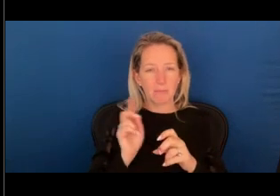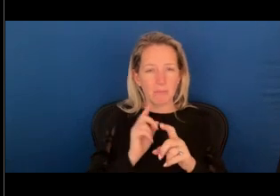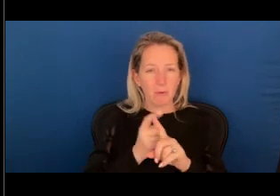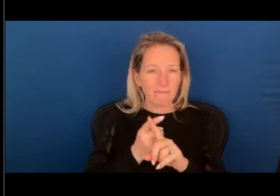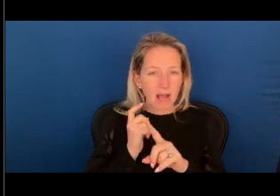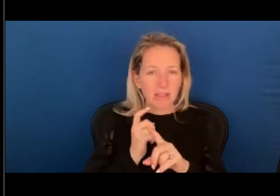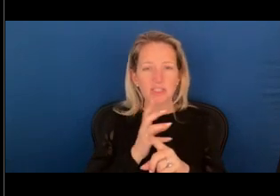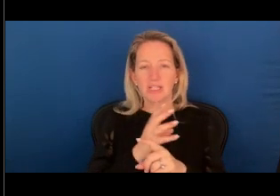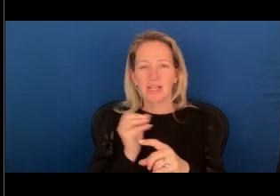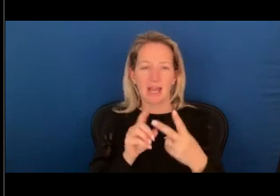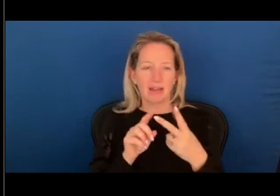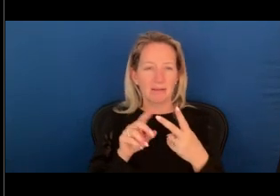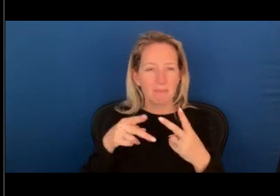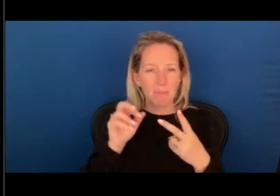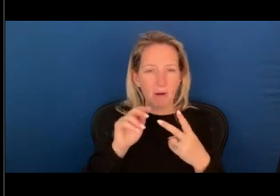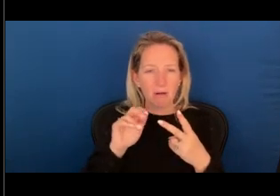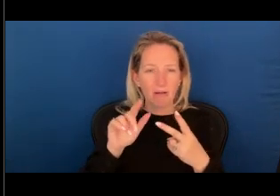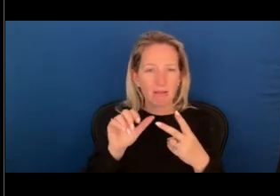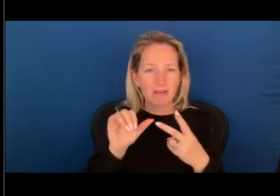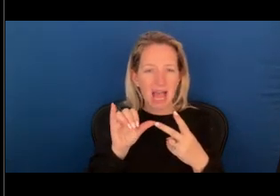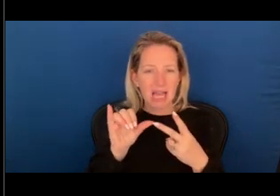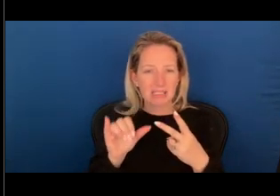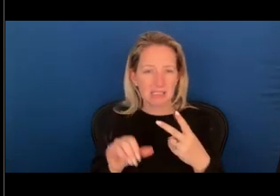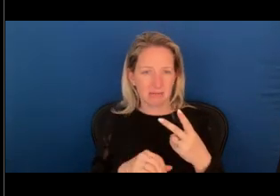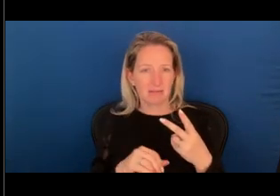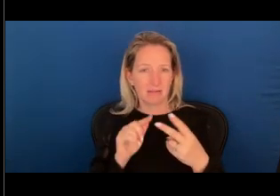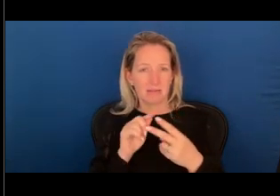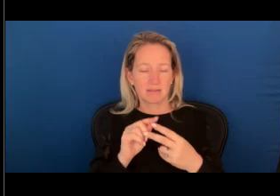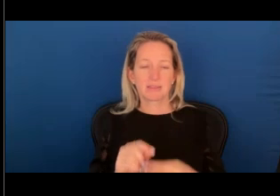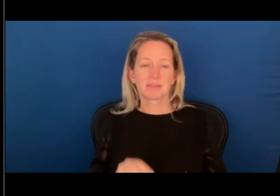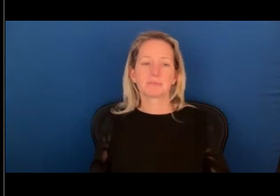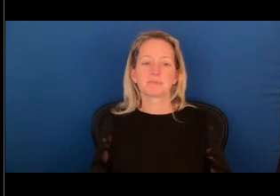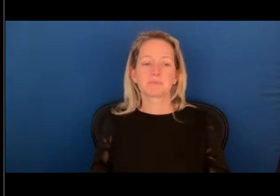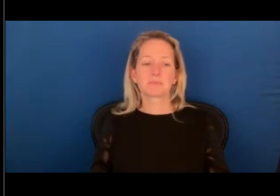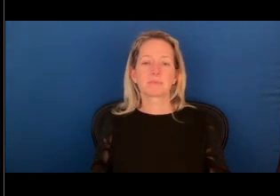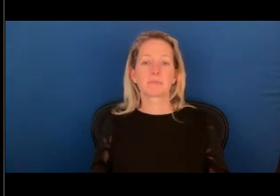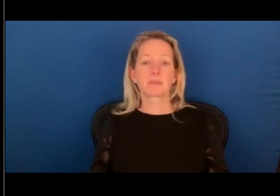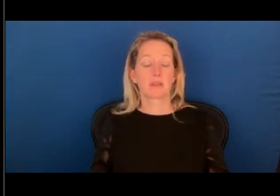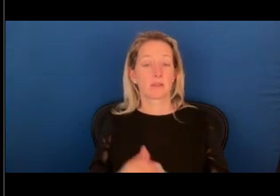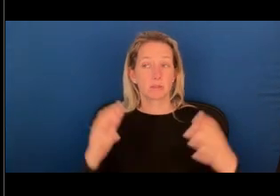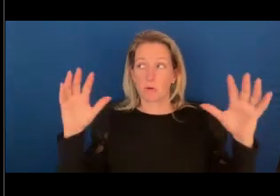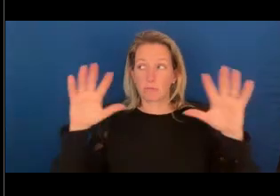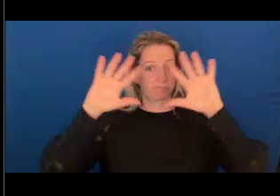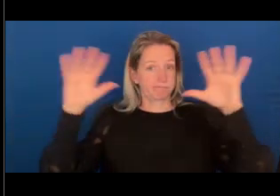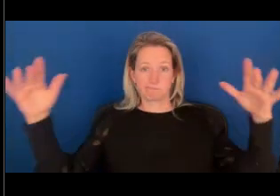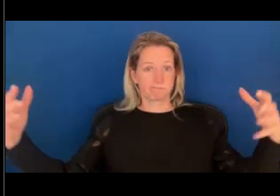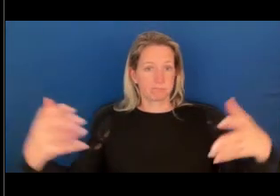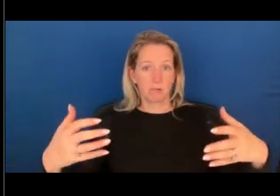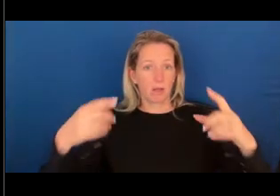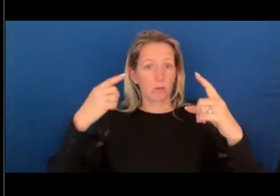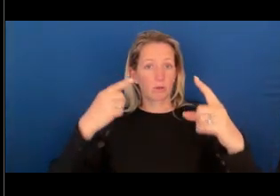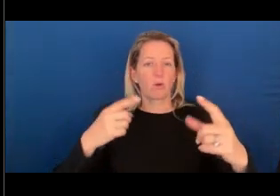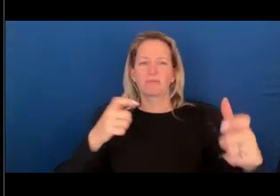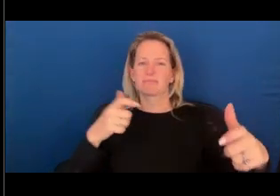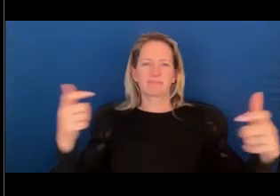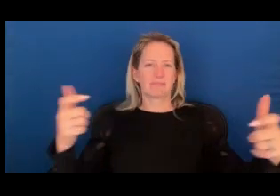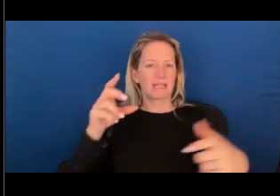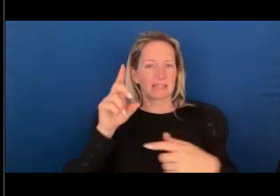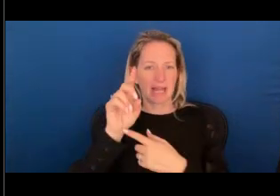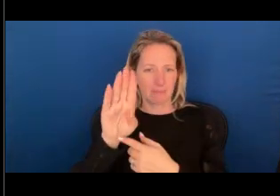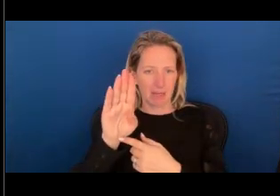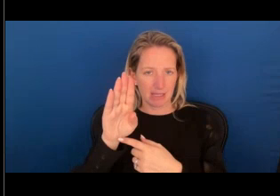slide. And then again, the goal is to put together a kind of big database, be able to use that for developing our